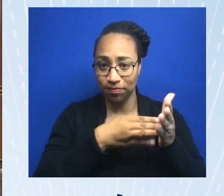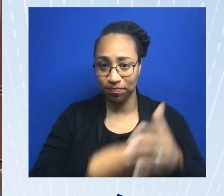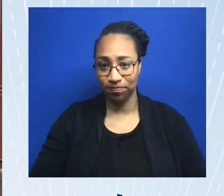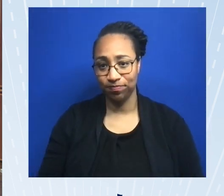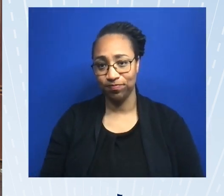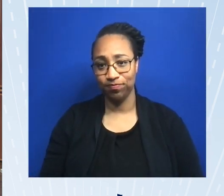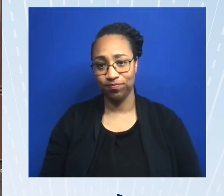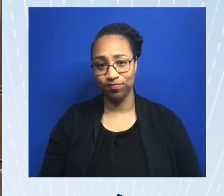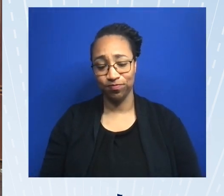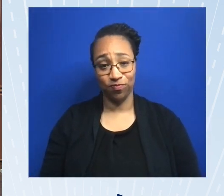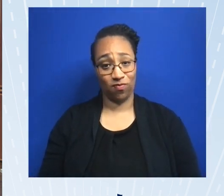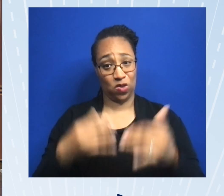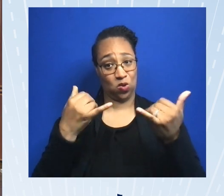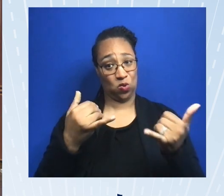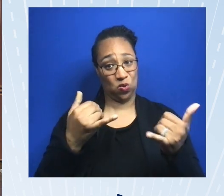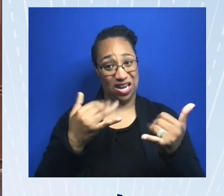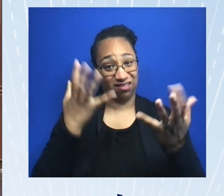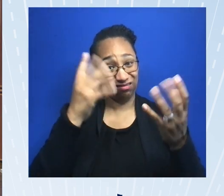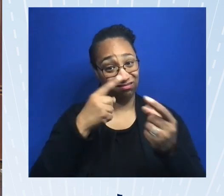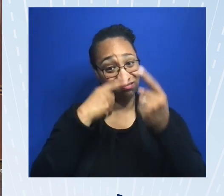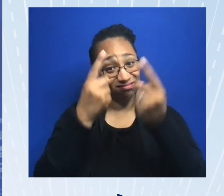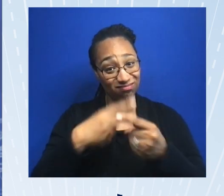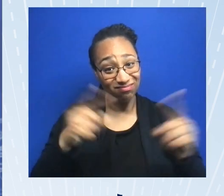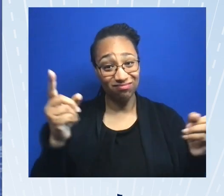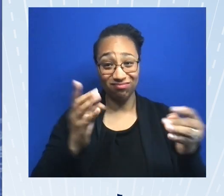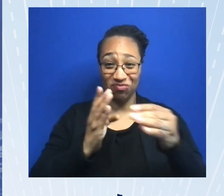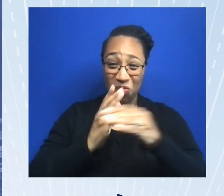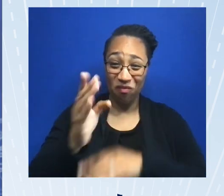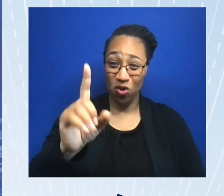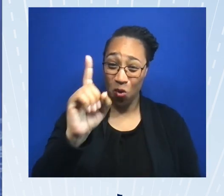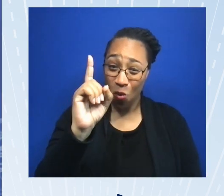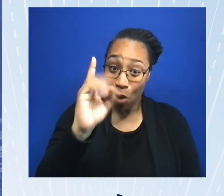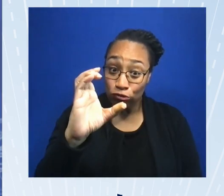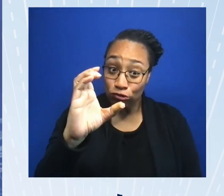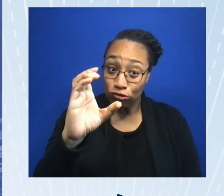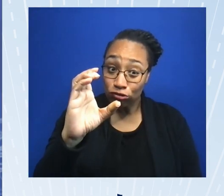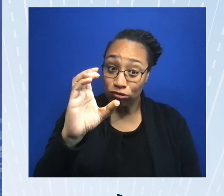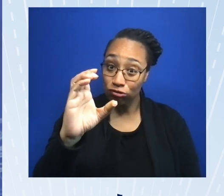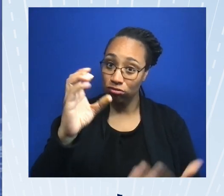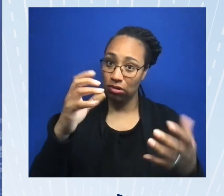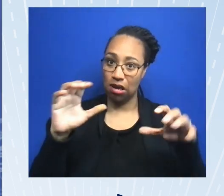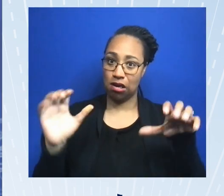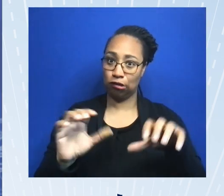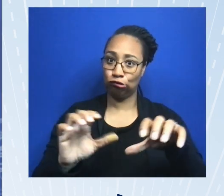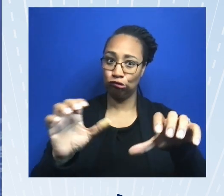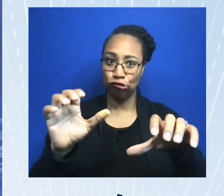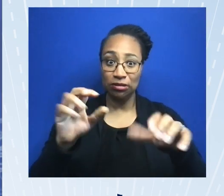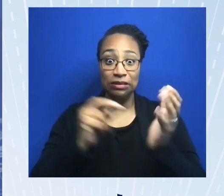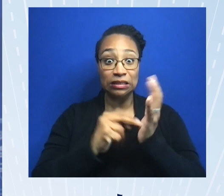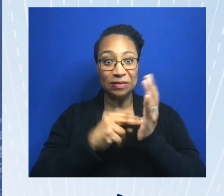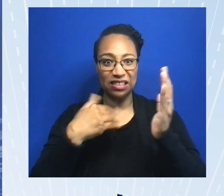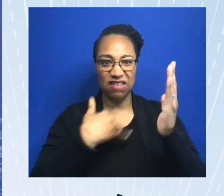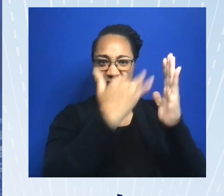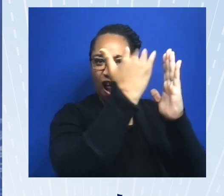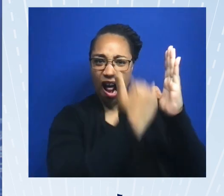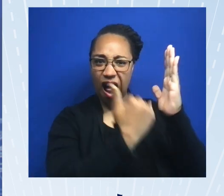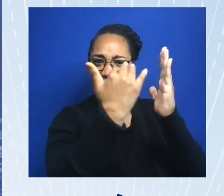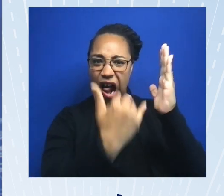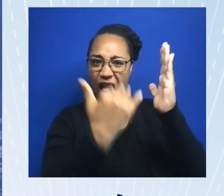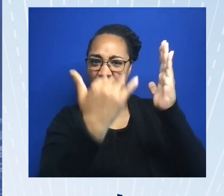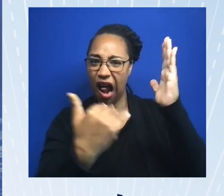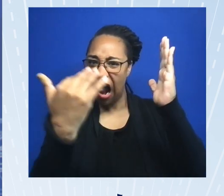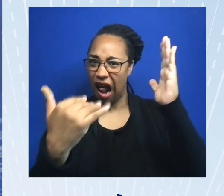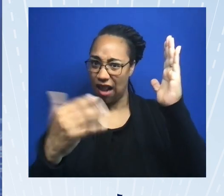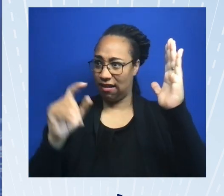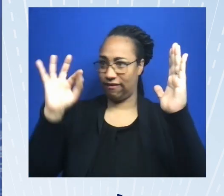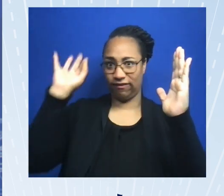12 months to counter anti-Semitism. We're also making more than 100 specific calls on Congress, state and